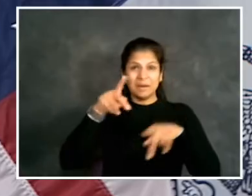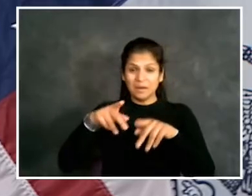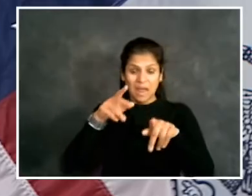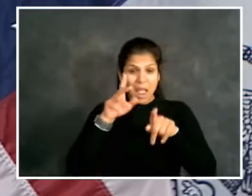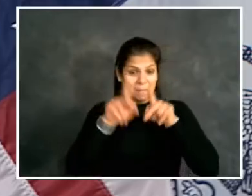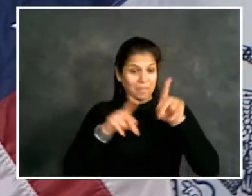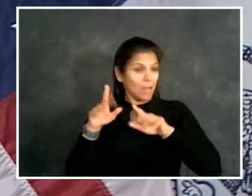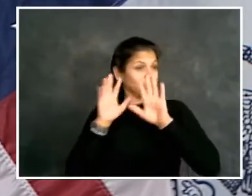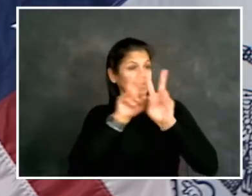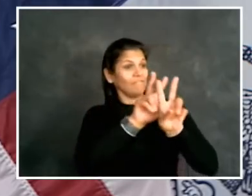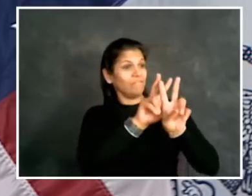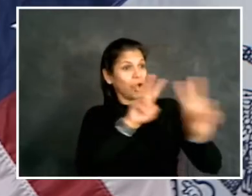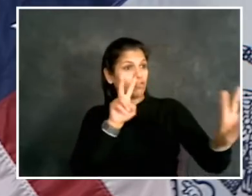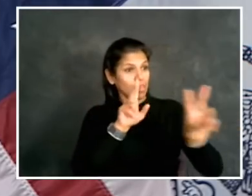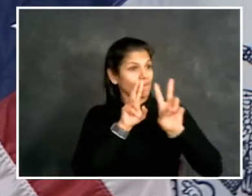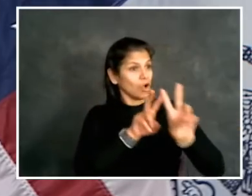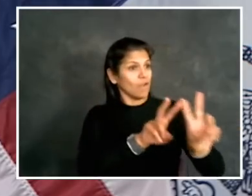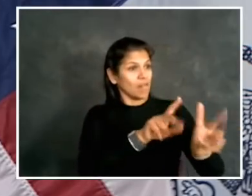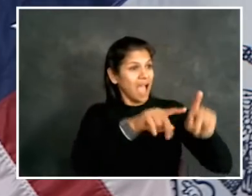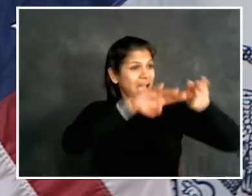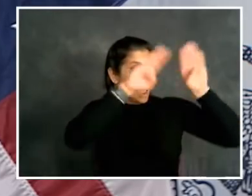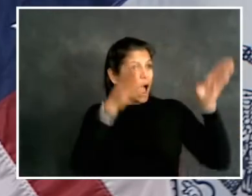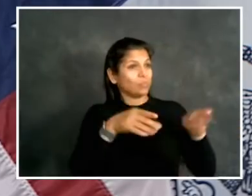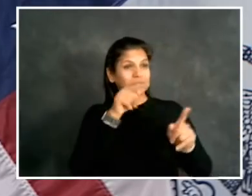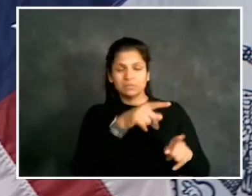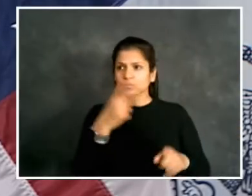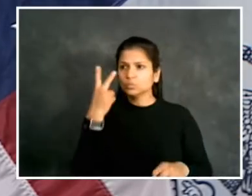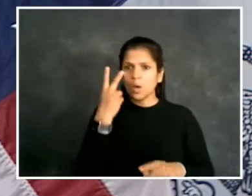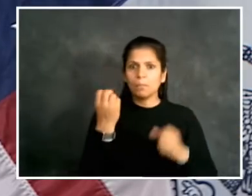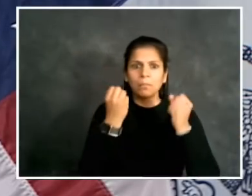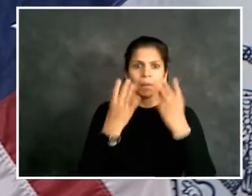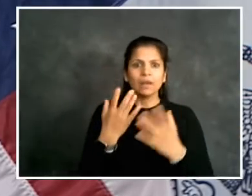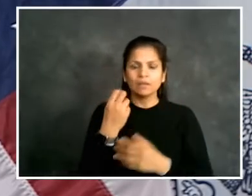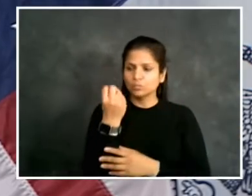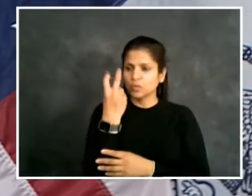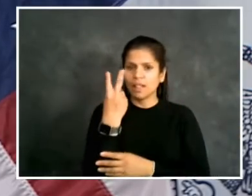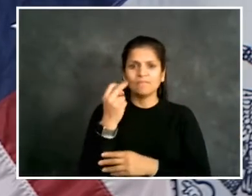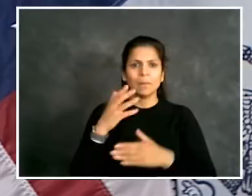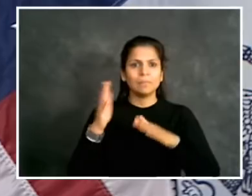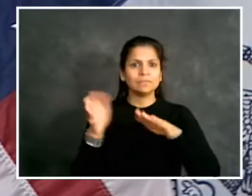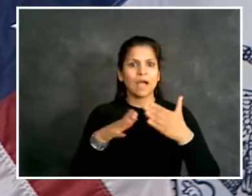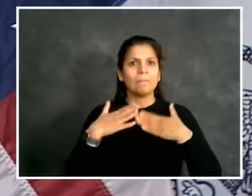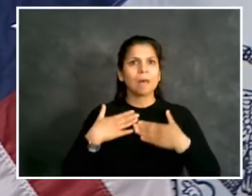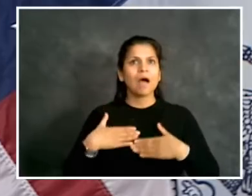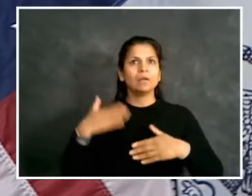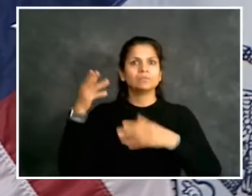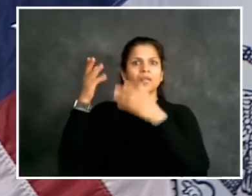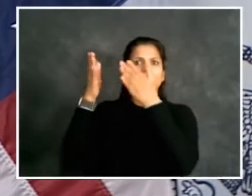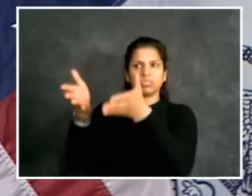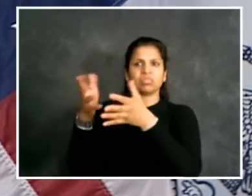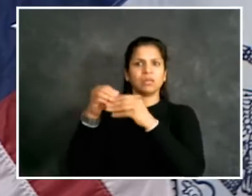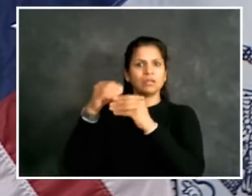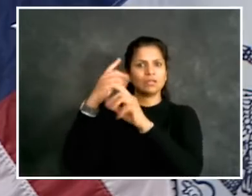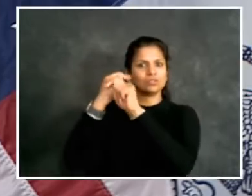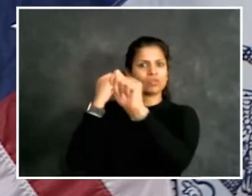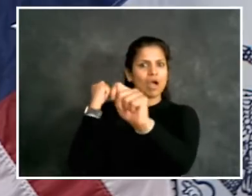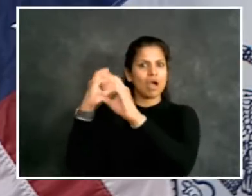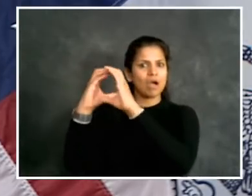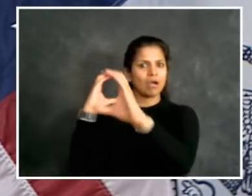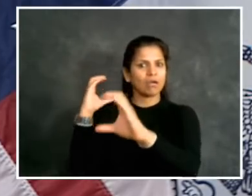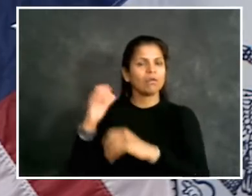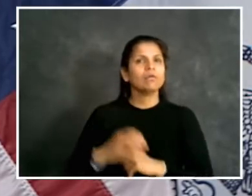City's homegrown testing effort, given that it's now April 30th, and you said it would start producing 50,000 tests a week at the beginning of